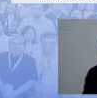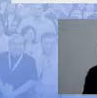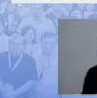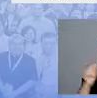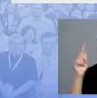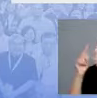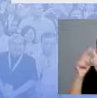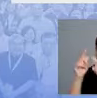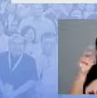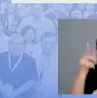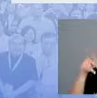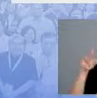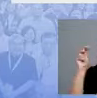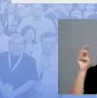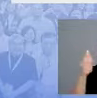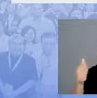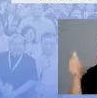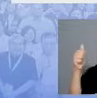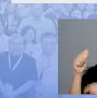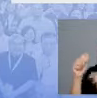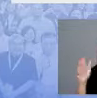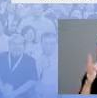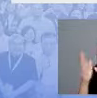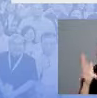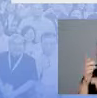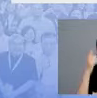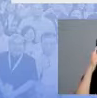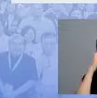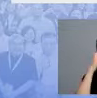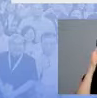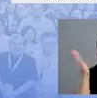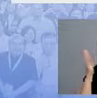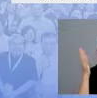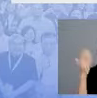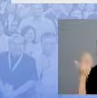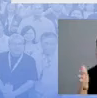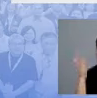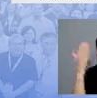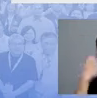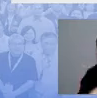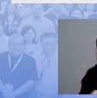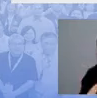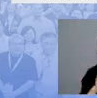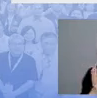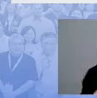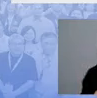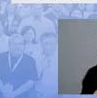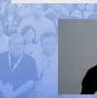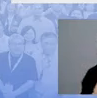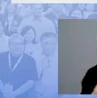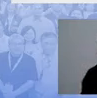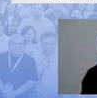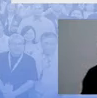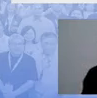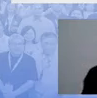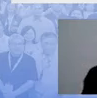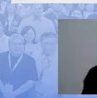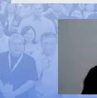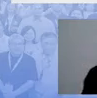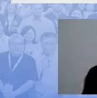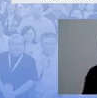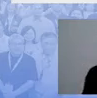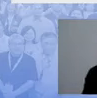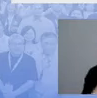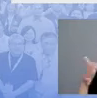parliament in Malaysia. So that's the title. I think I presented this title in our last year's conference as well, from grassroots to parliament, how we actually